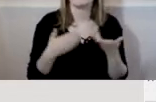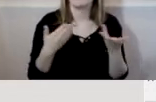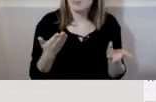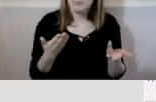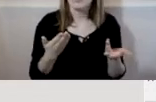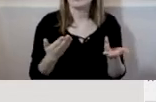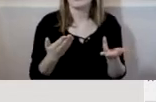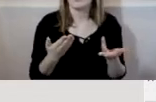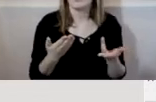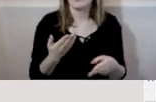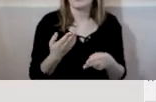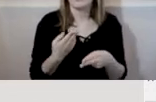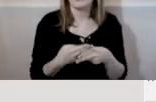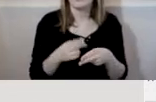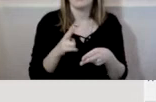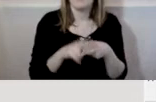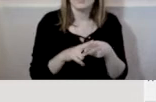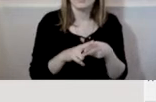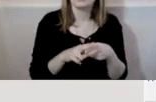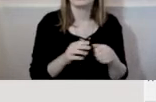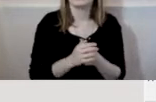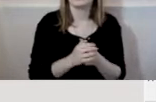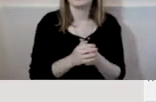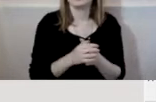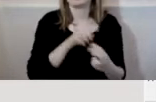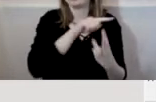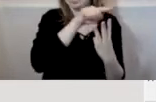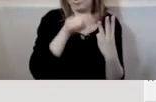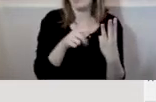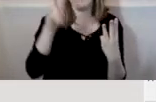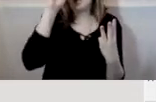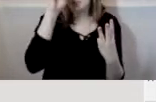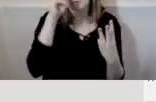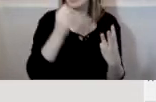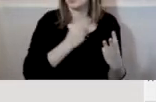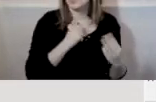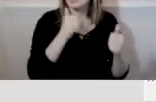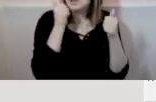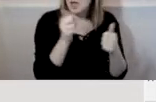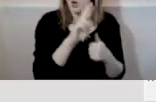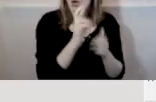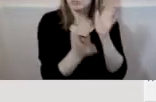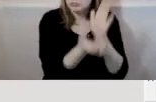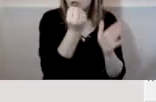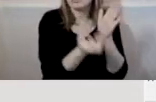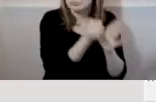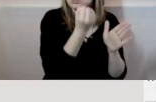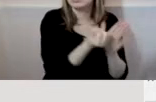we have chosen for the very good results in